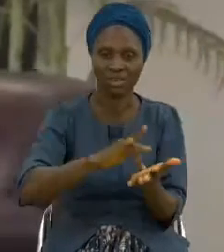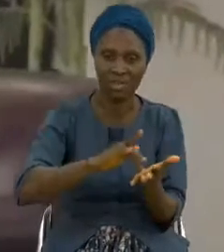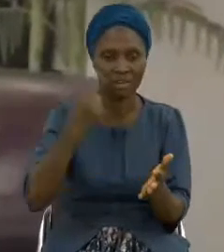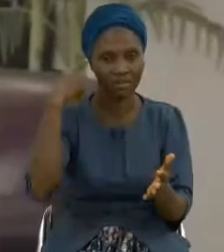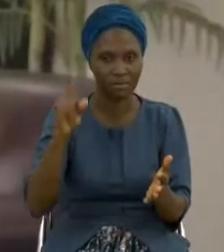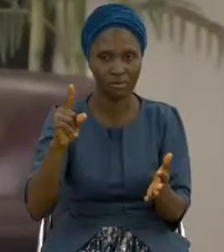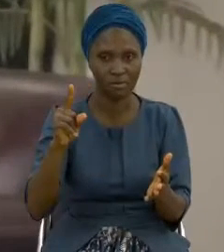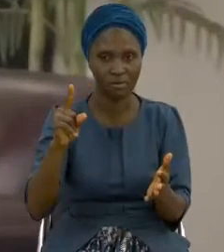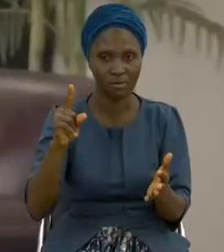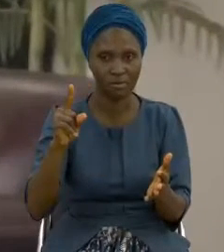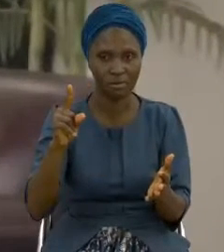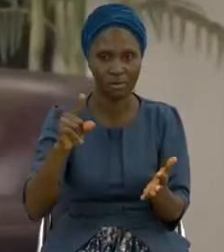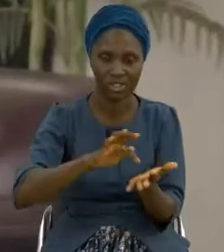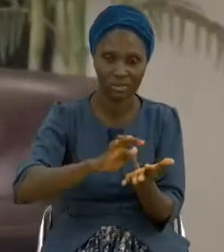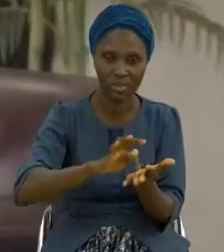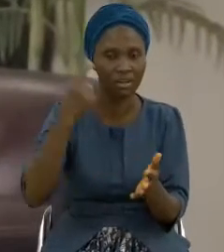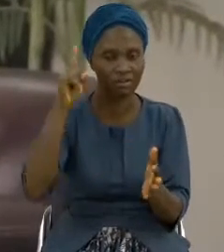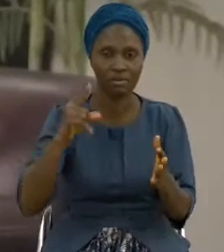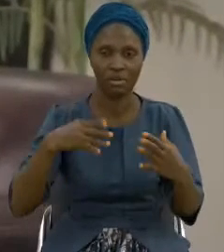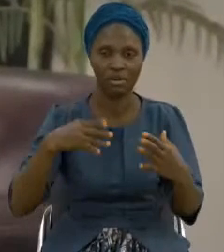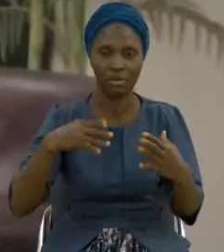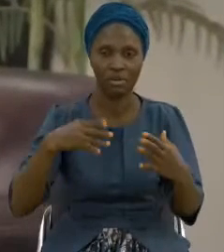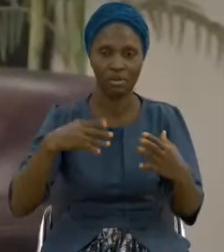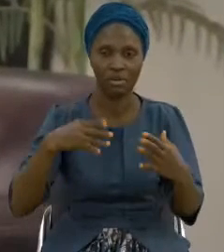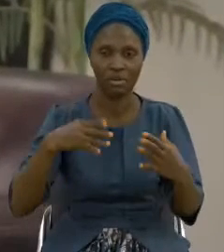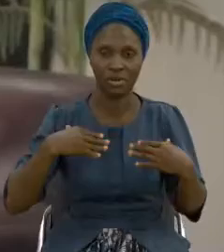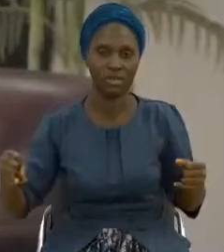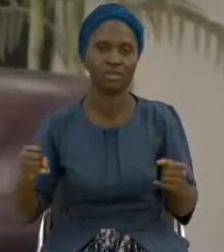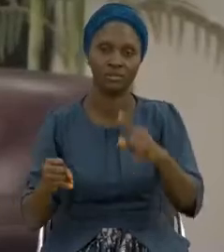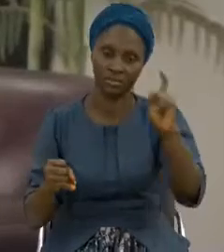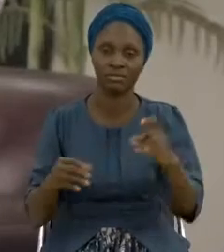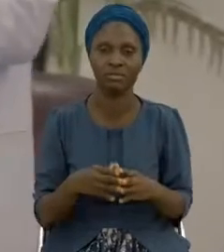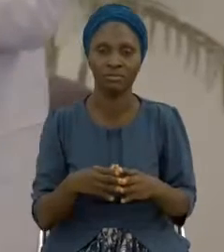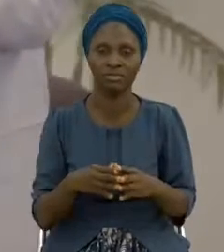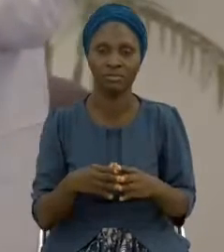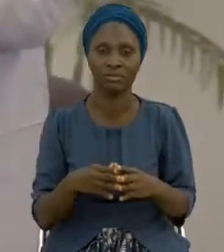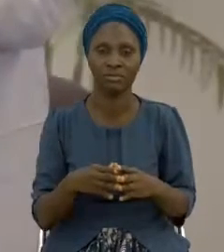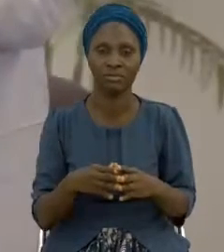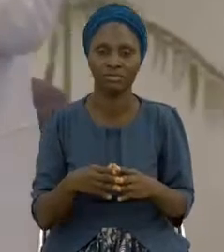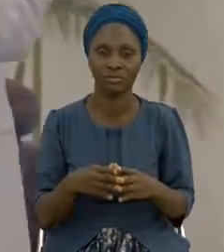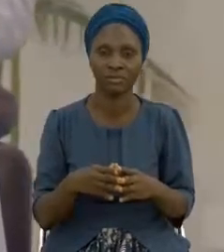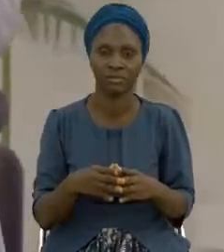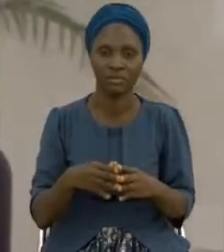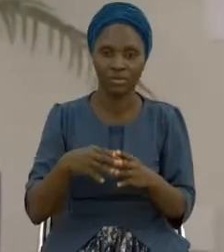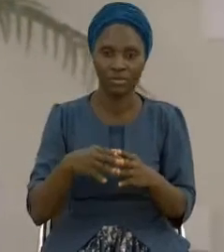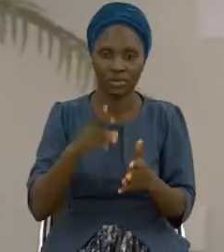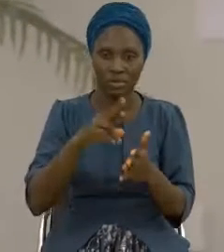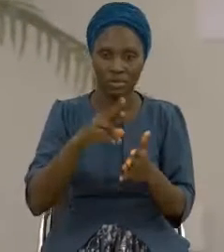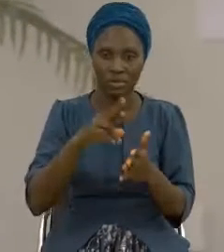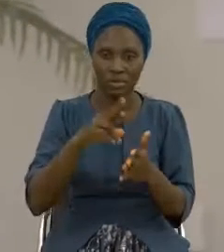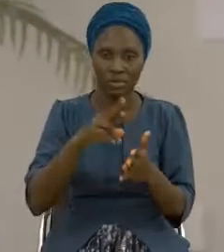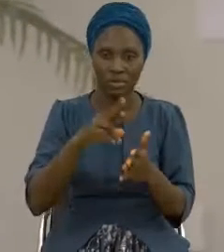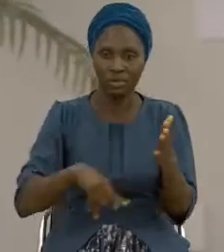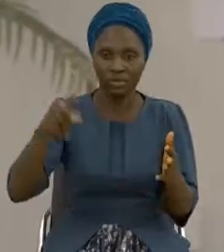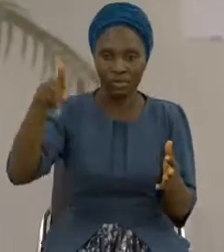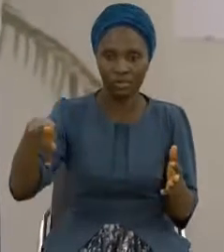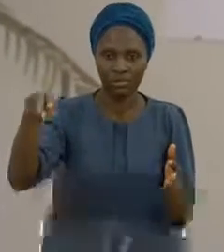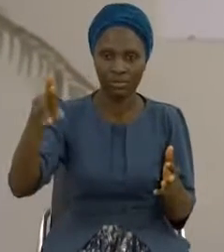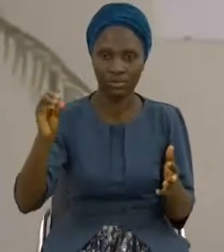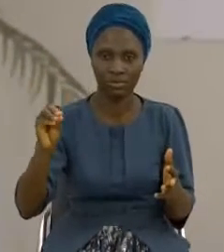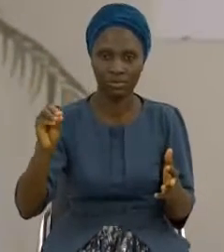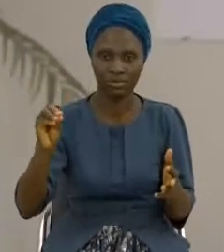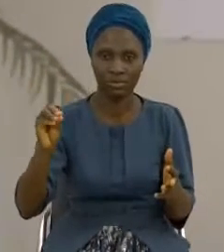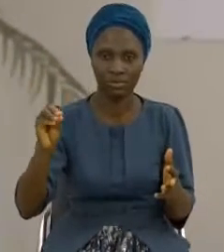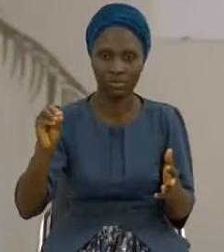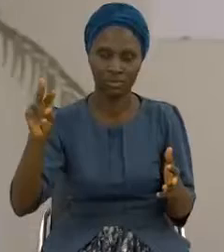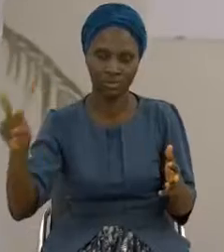Proverbs chapter 4, and we're reading from verse 20. Proverbs chapter 4, we're looking